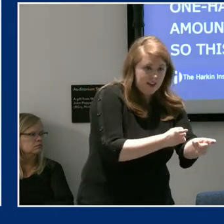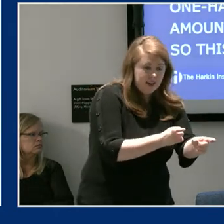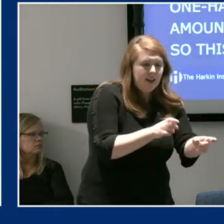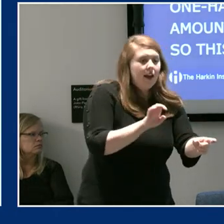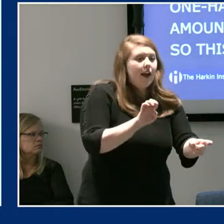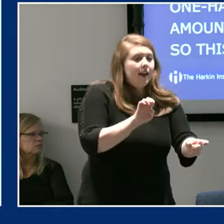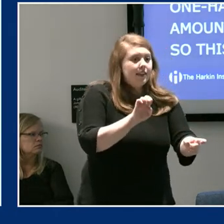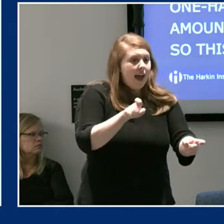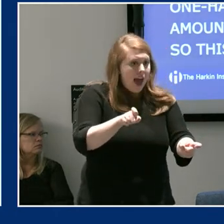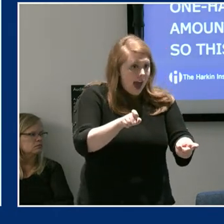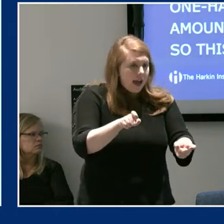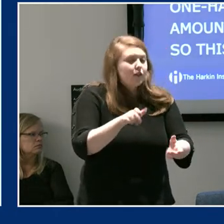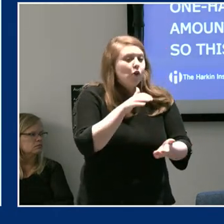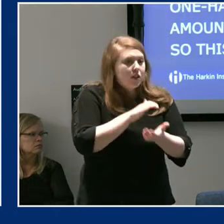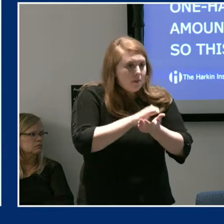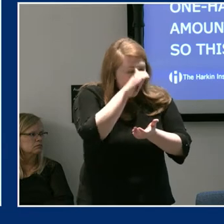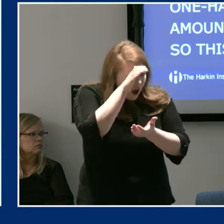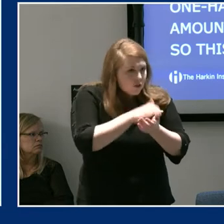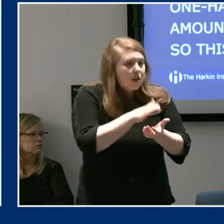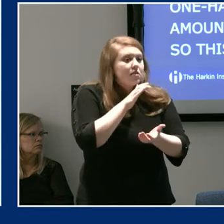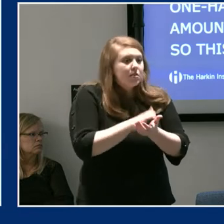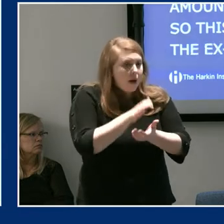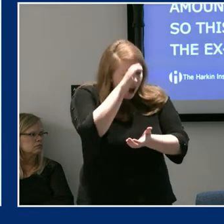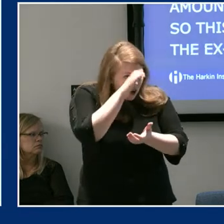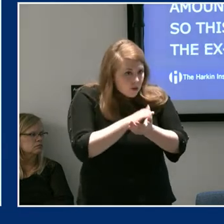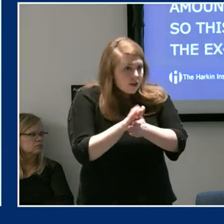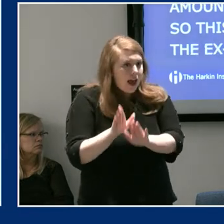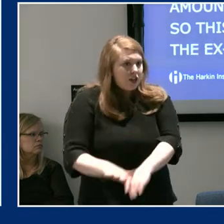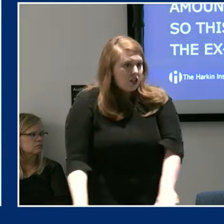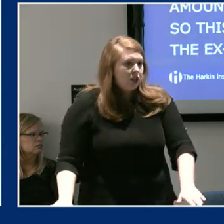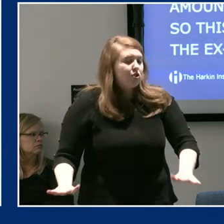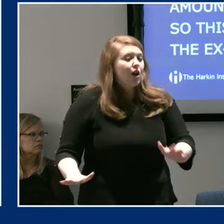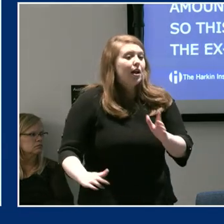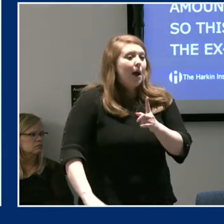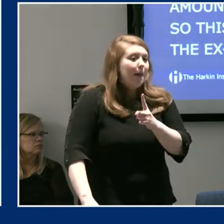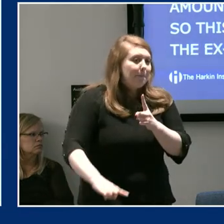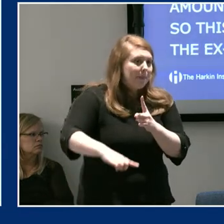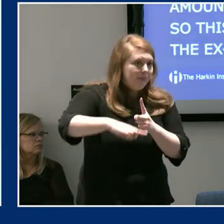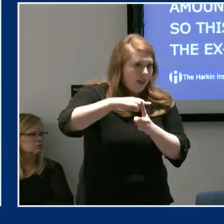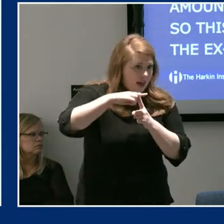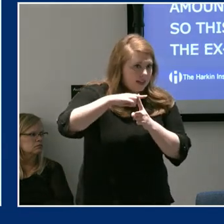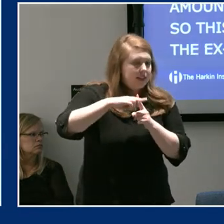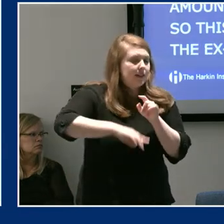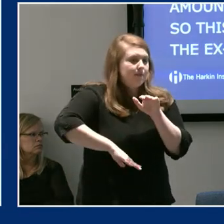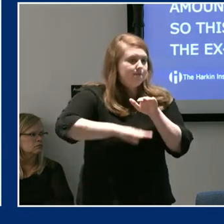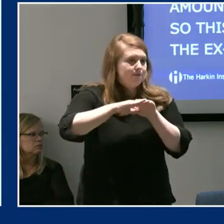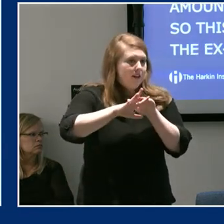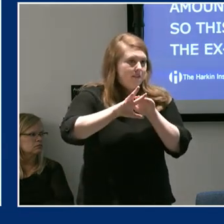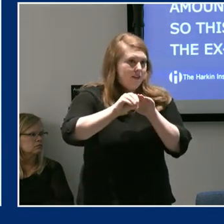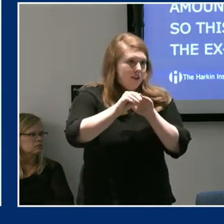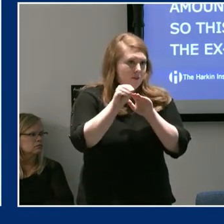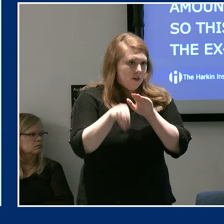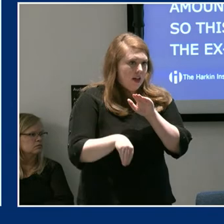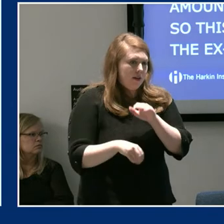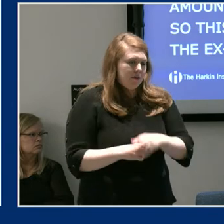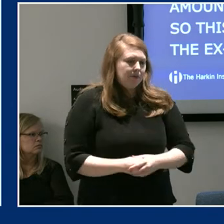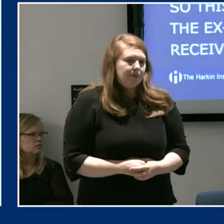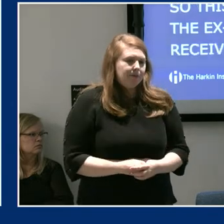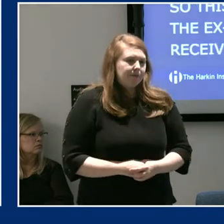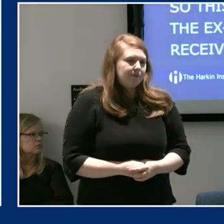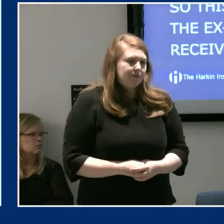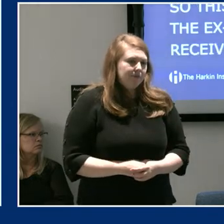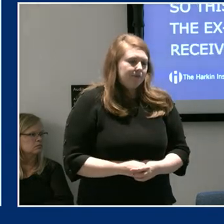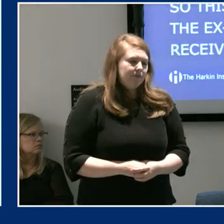ex-spouse or spouse or child, in addition, receives up to 50% of that amount. While